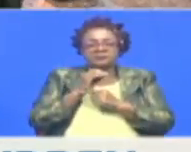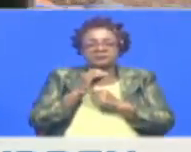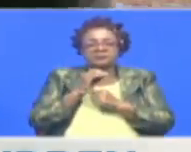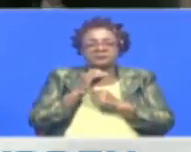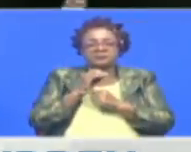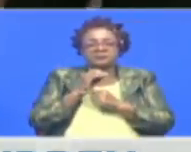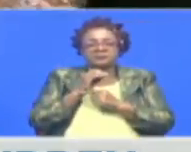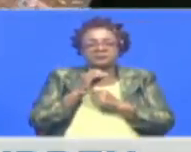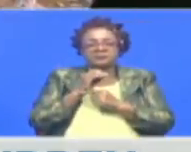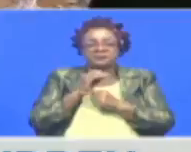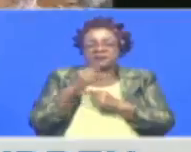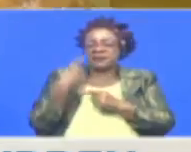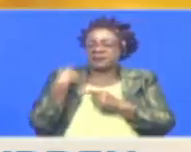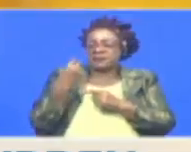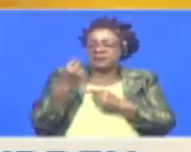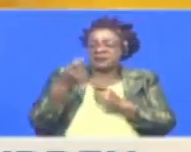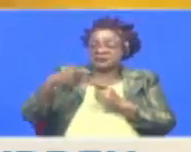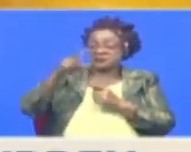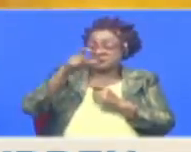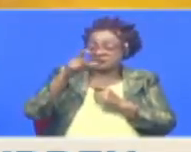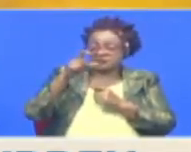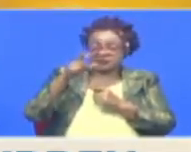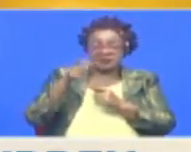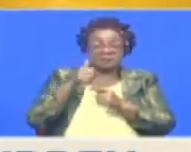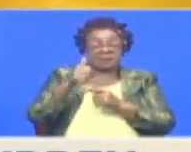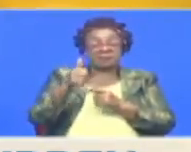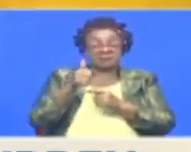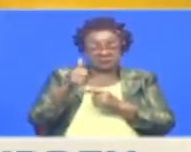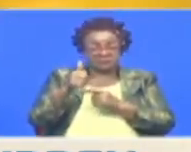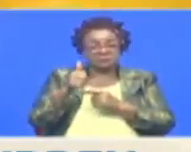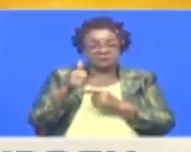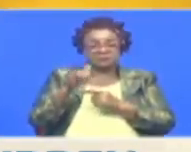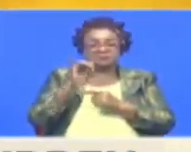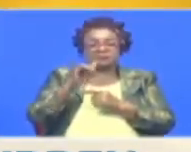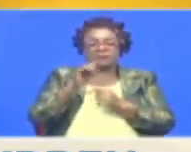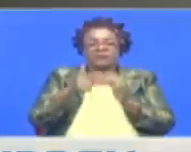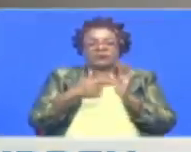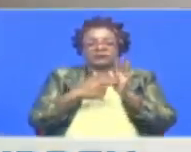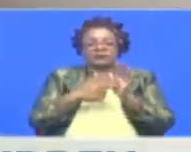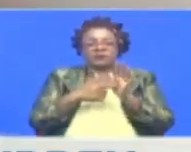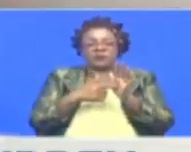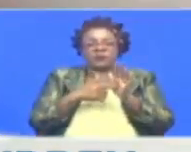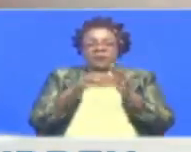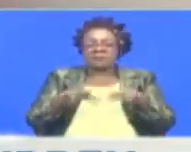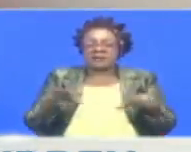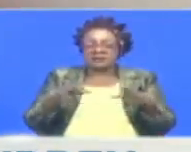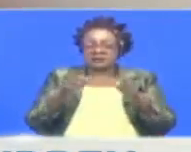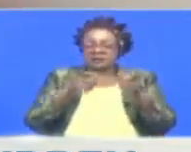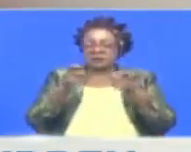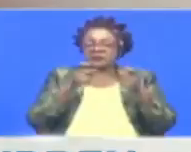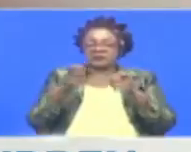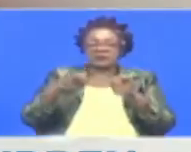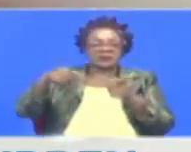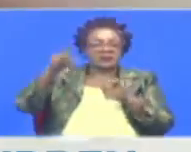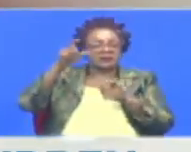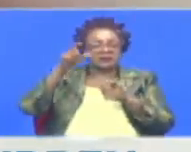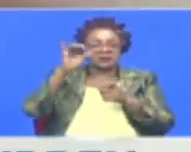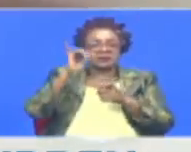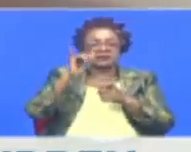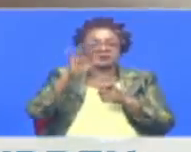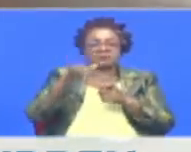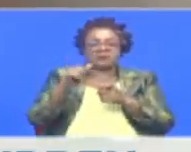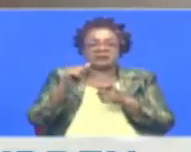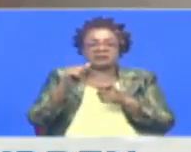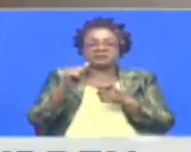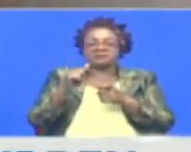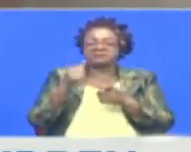In the latest increase in pump prices, which is a significant one, the market regulator hiked supplier margins by a